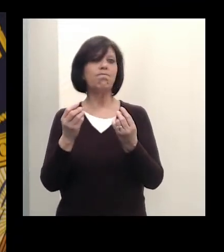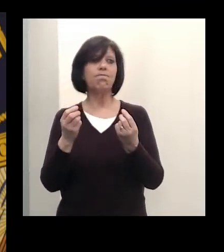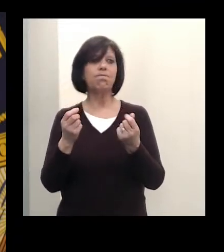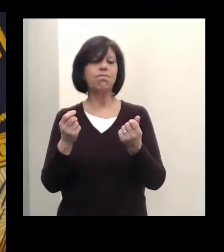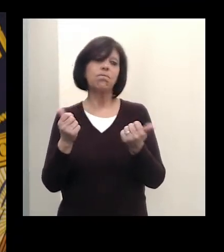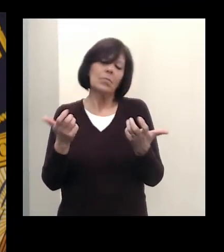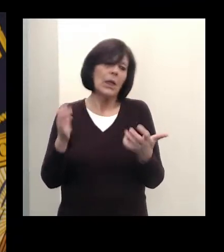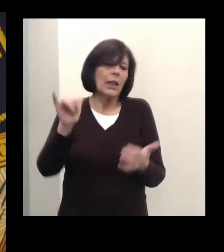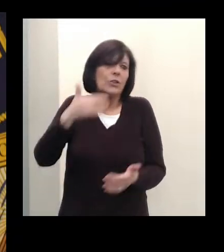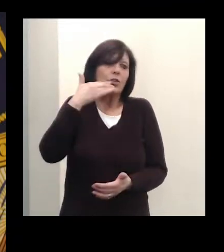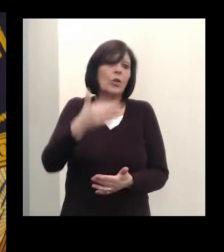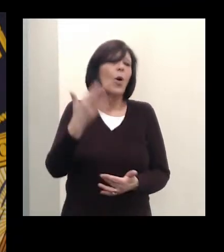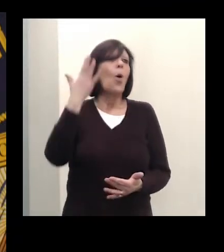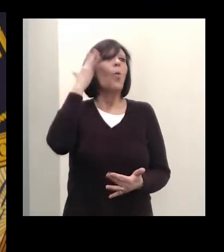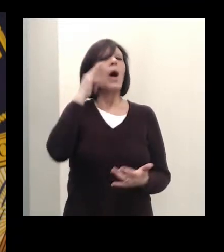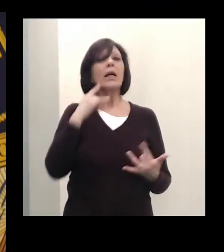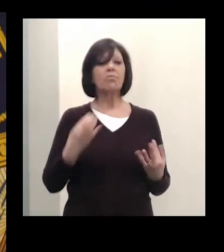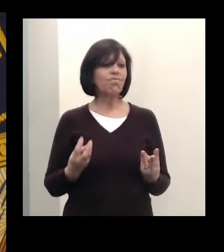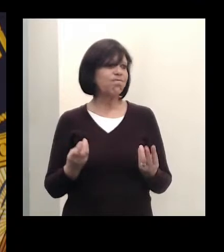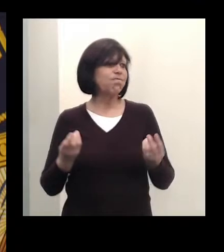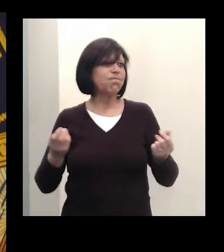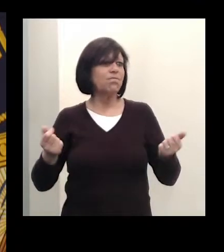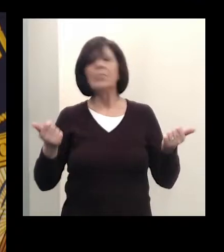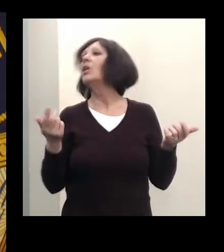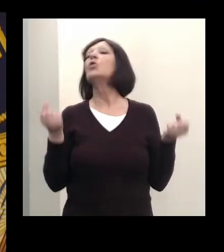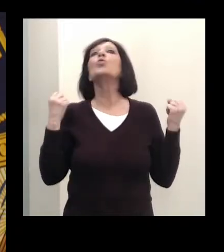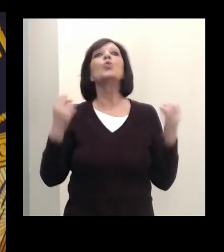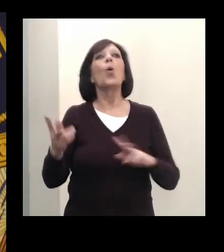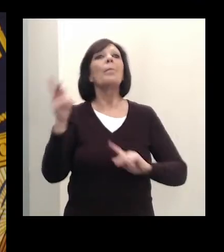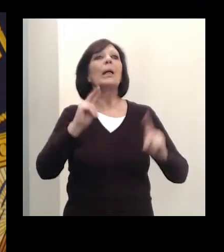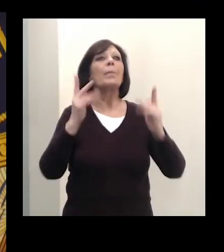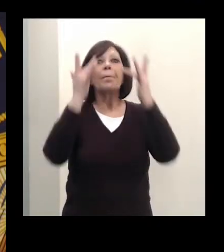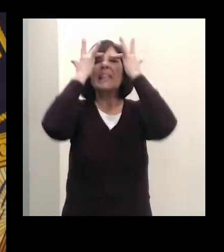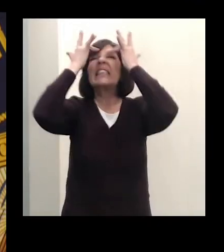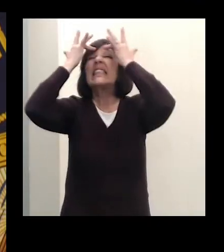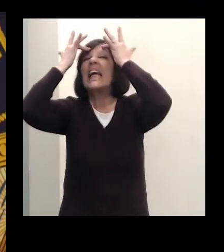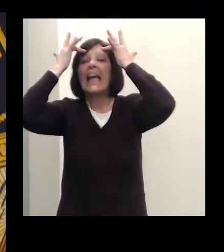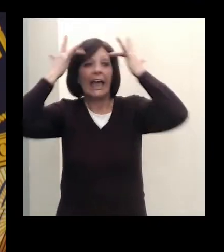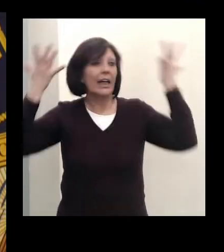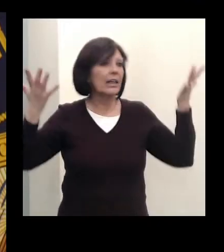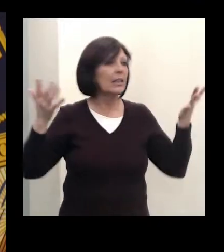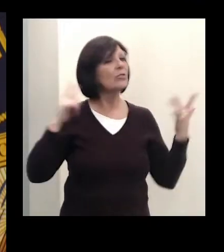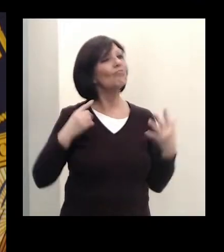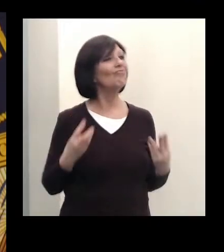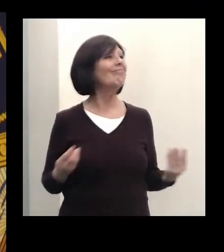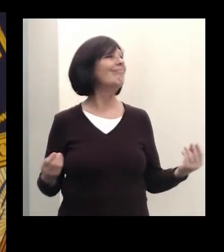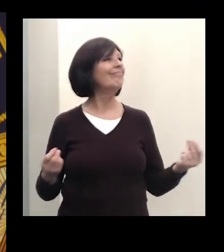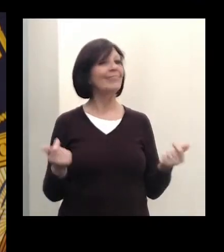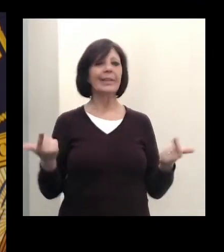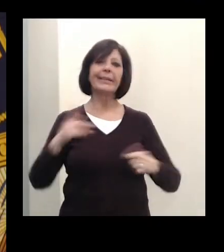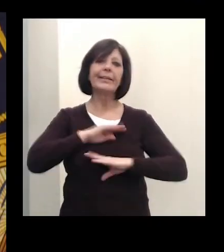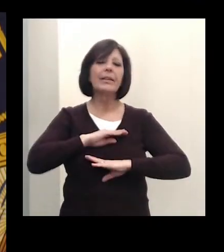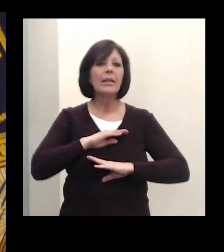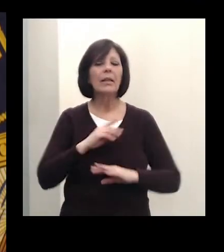Why is it burning itself out? Because it got so many people infected with the illness. So we know people are